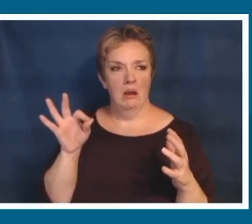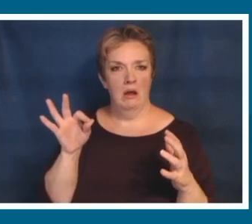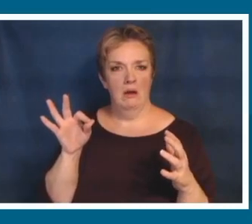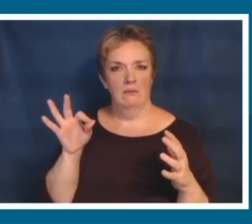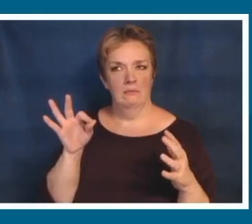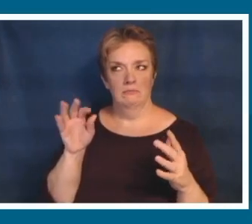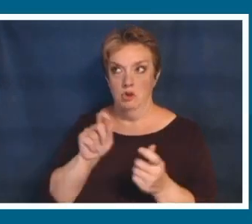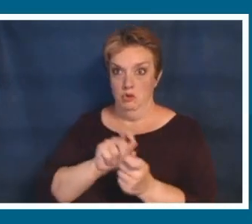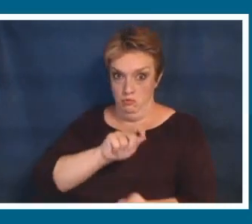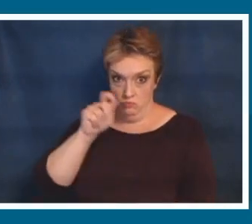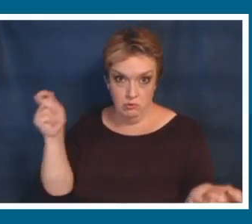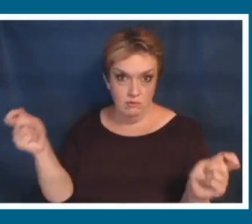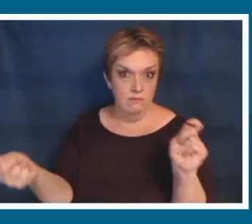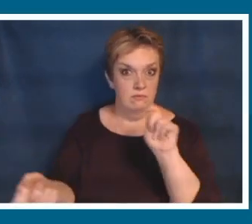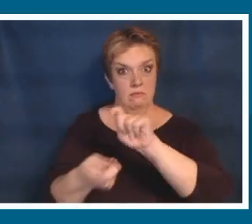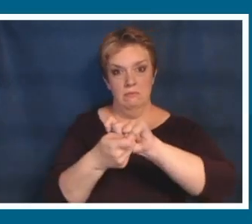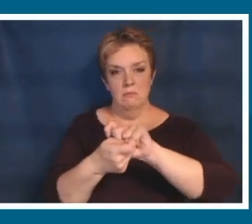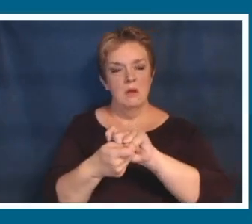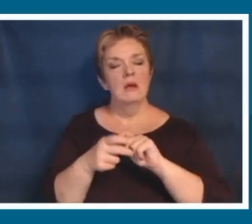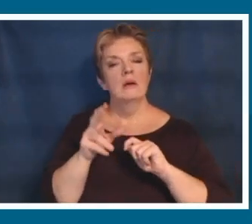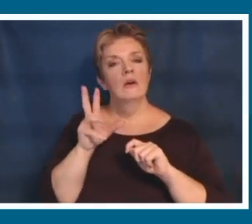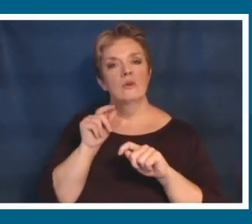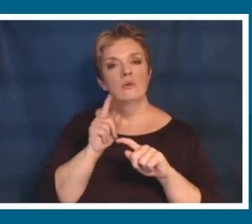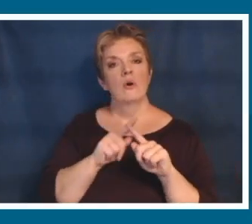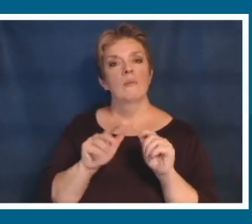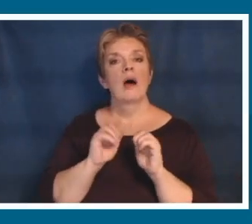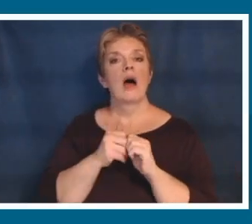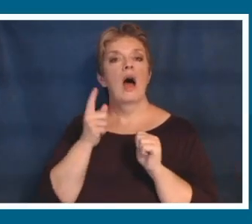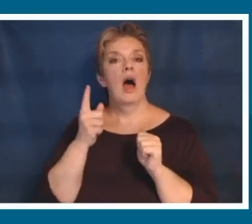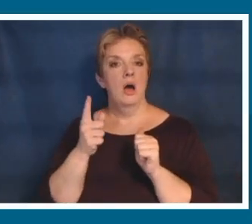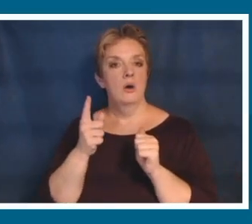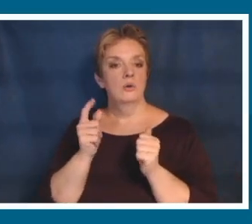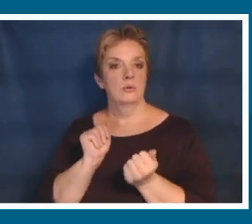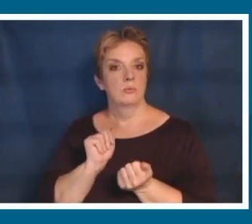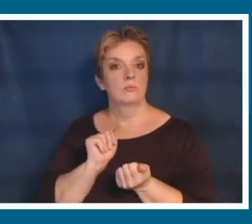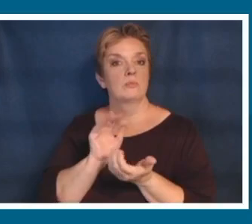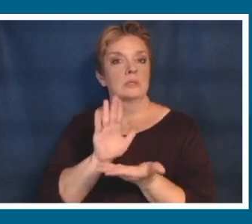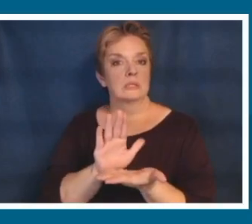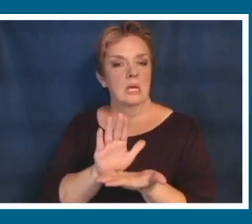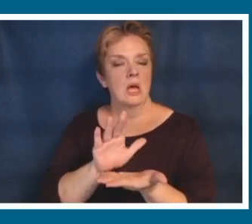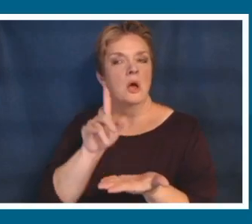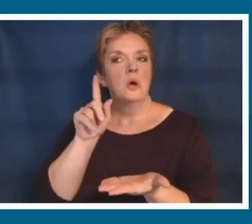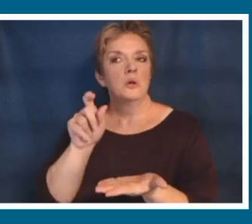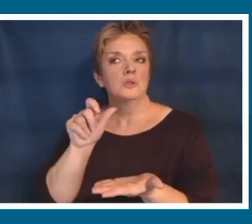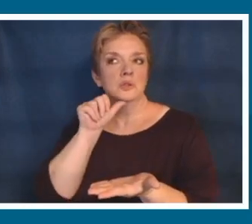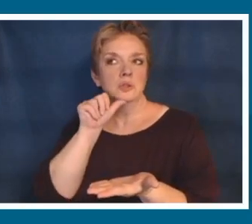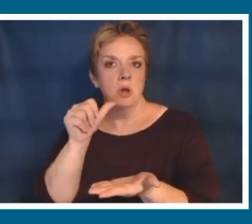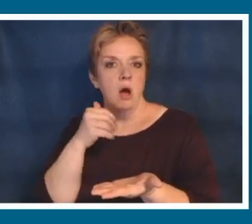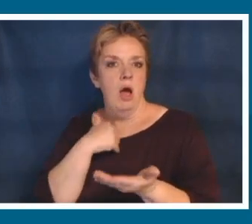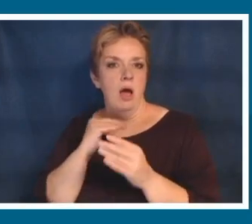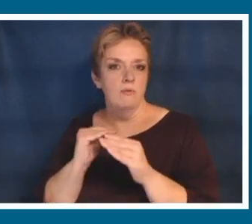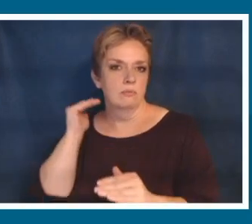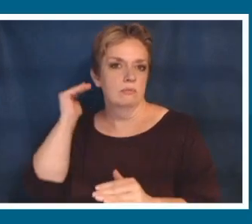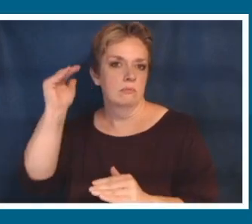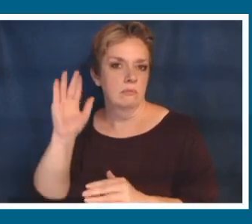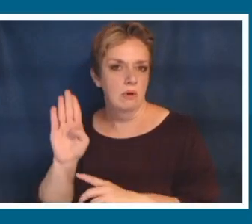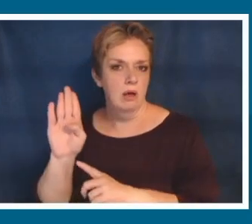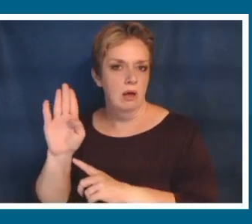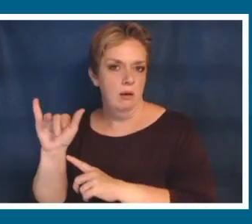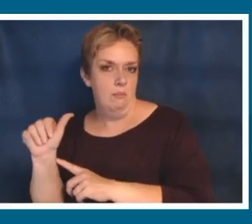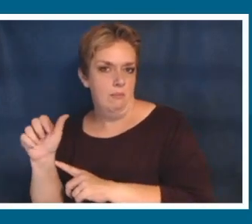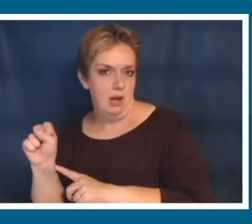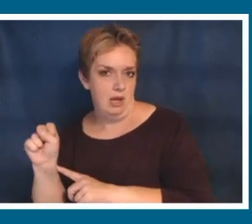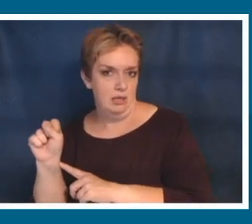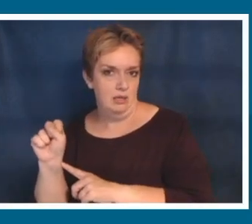The presentation of those events should not be unduly biased, but they have not gone so far as to say,